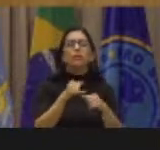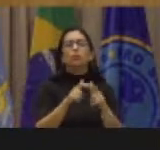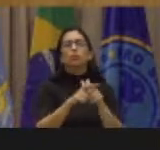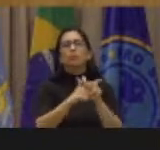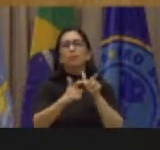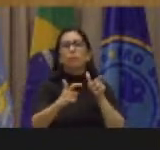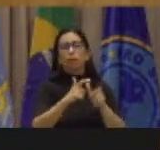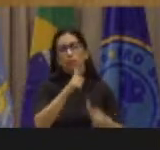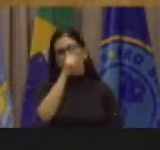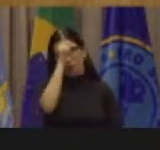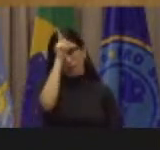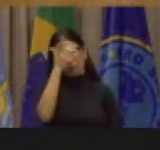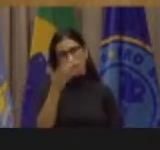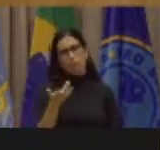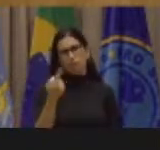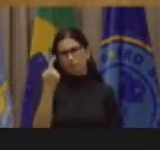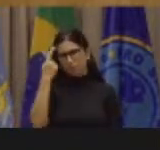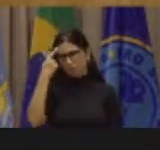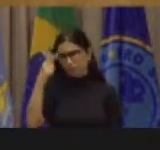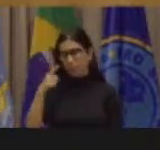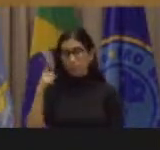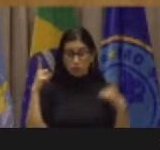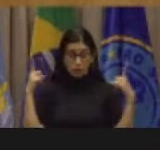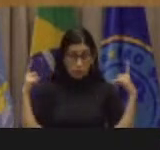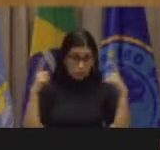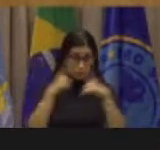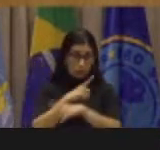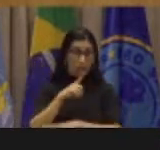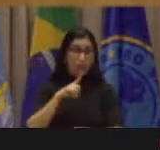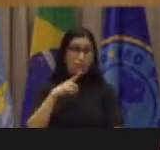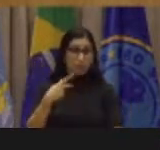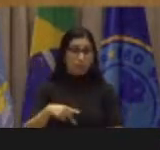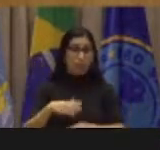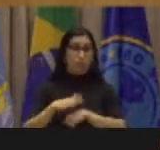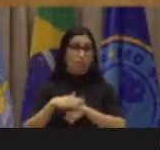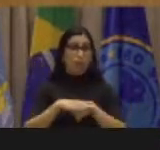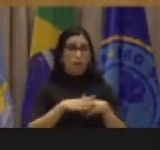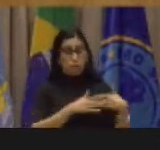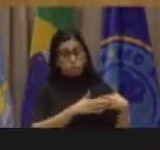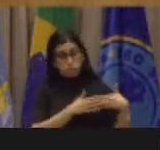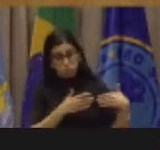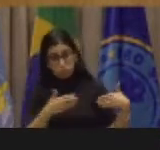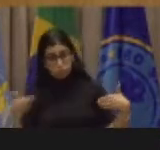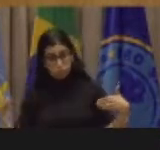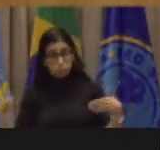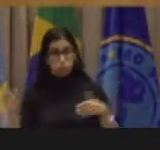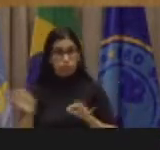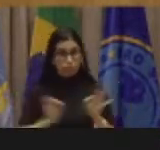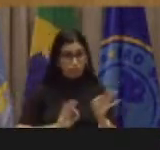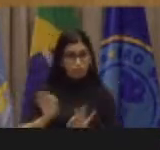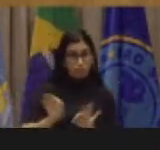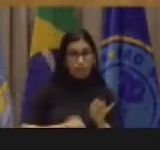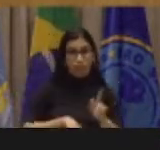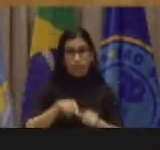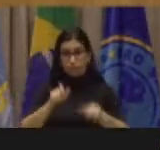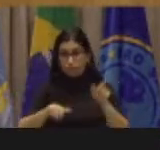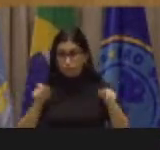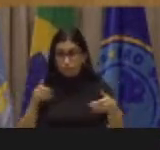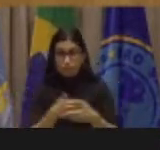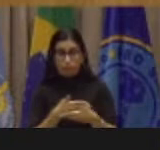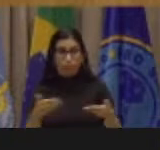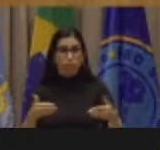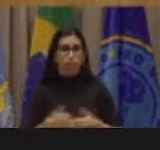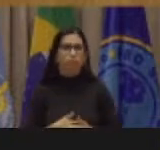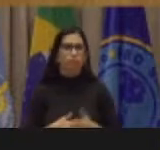It's almost the size as Germany, the same size as Germany. So we had this problem with regulation